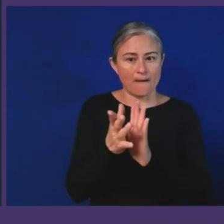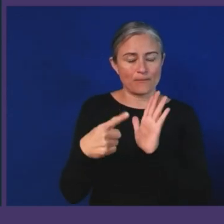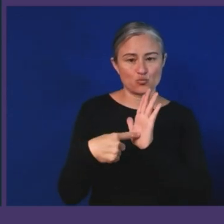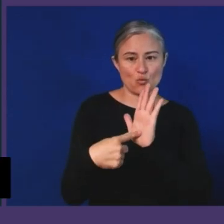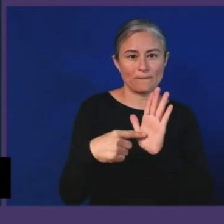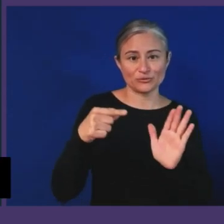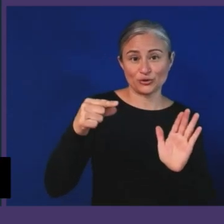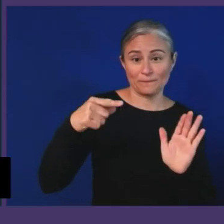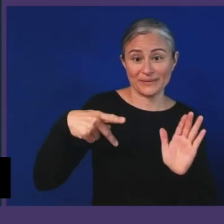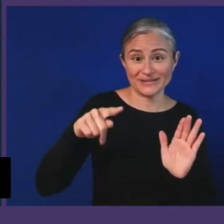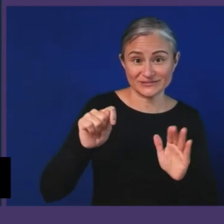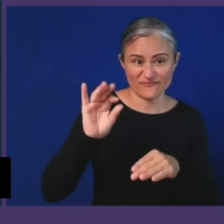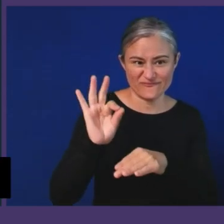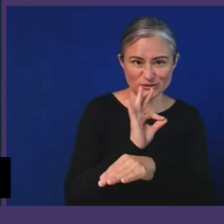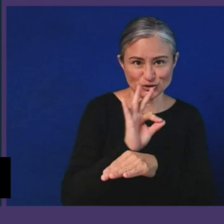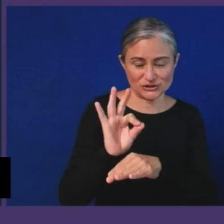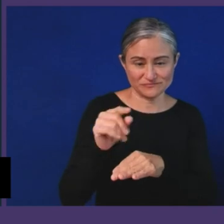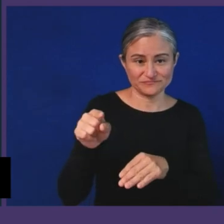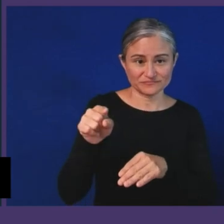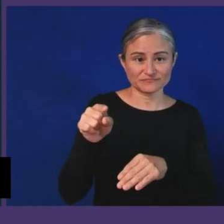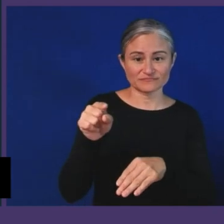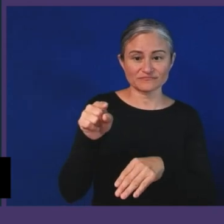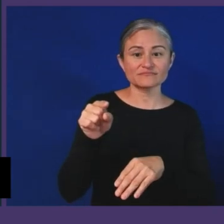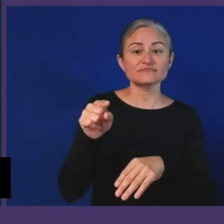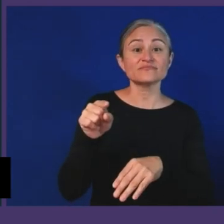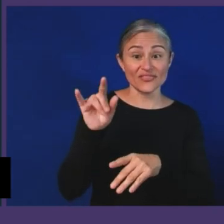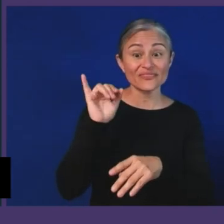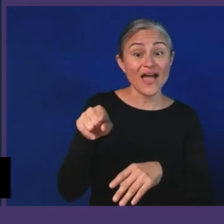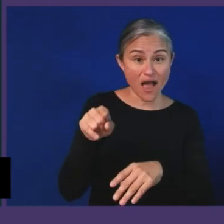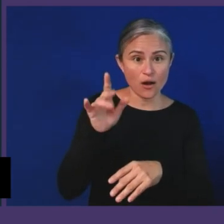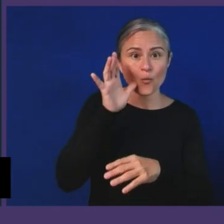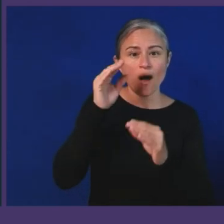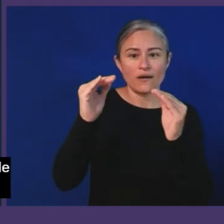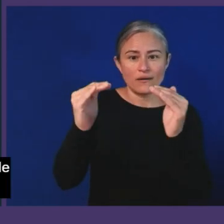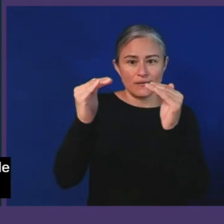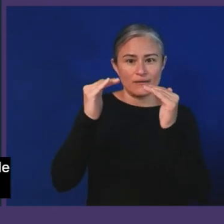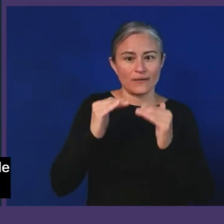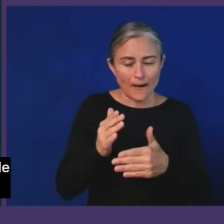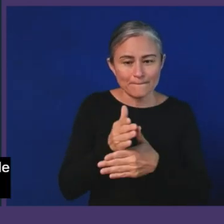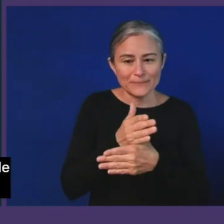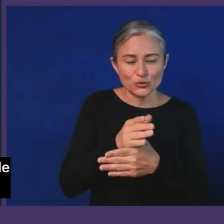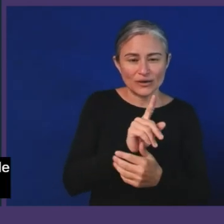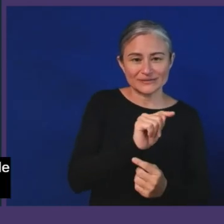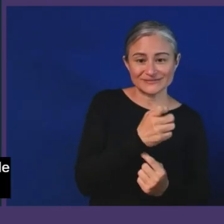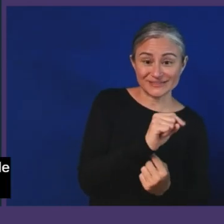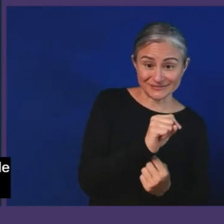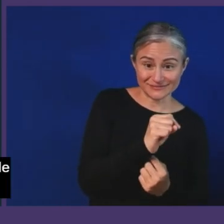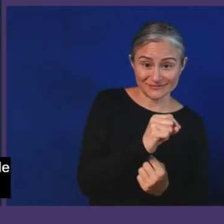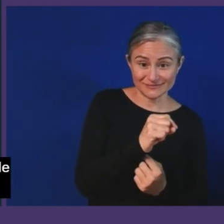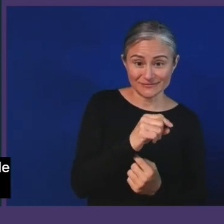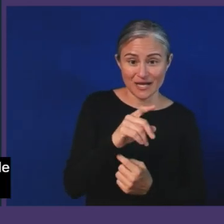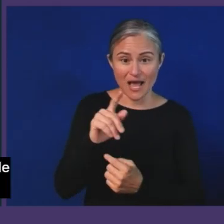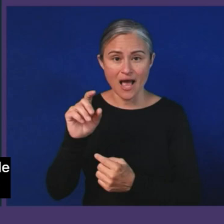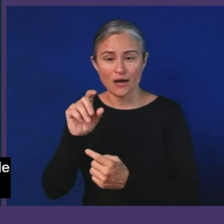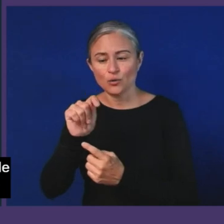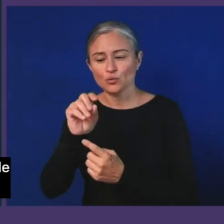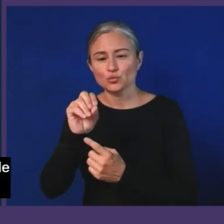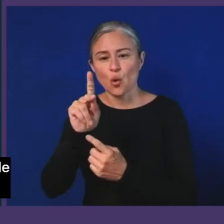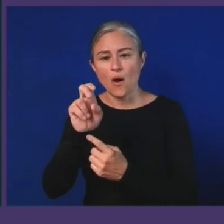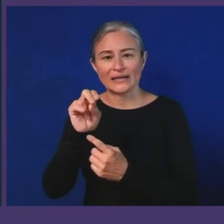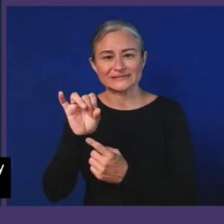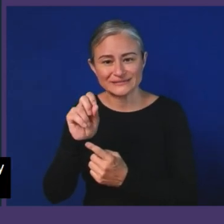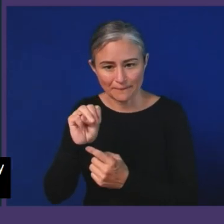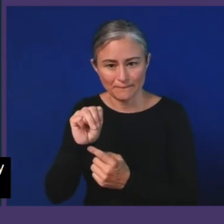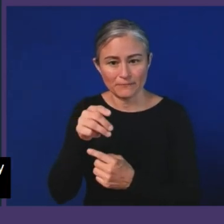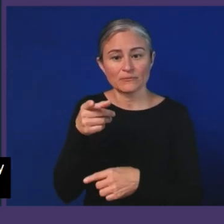and tokens and integers. And there are a number of algorithms for this stage. Typically, for example, you could use something like byte pair encoding, which